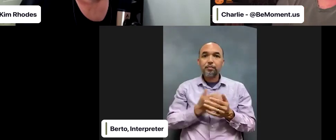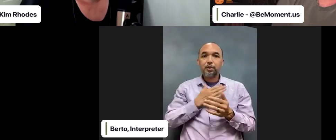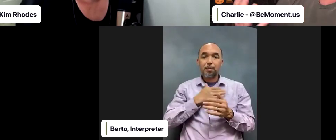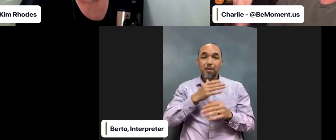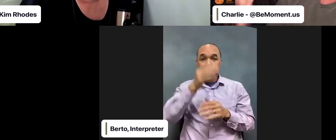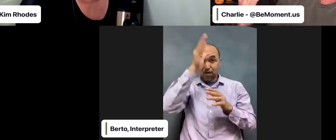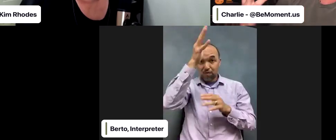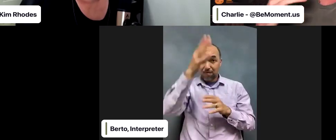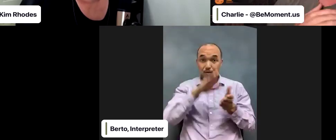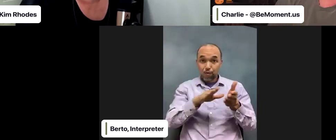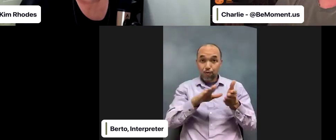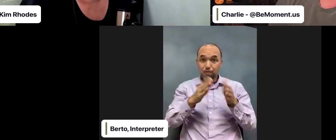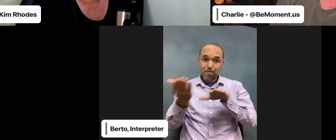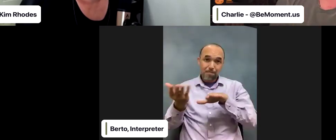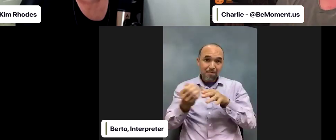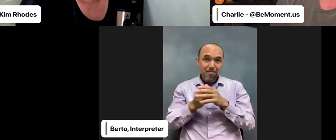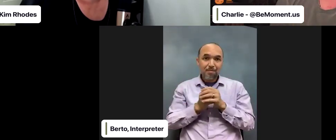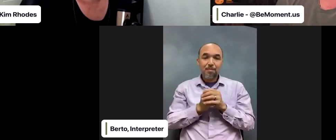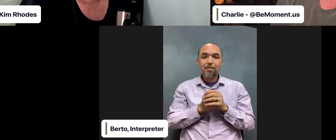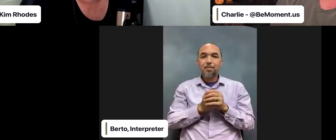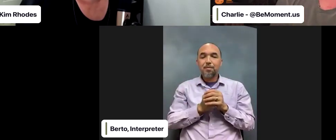away from